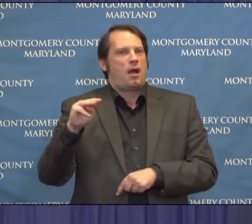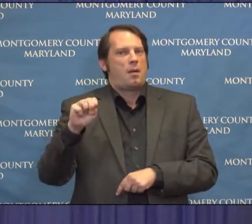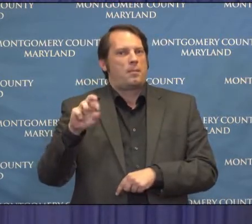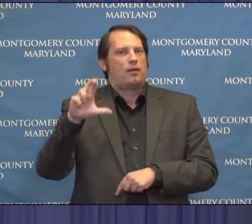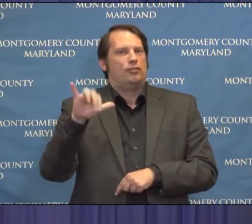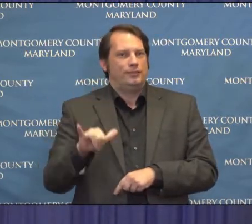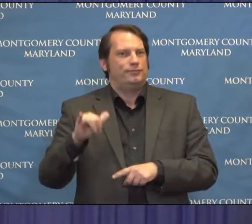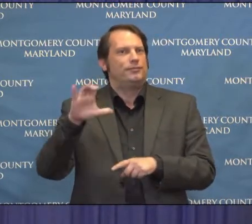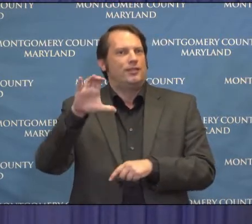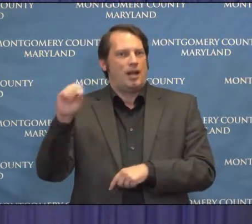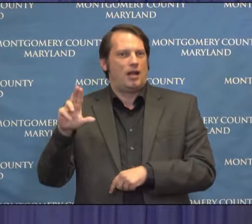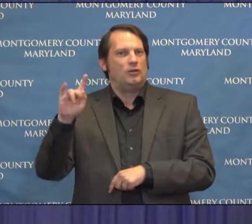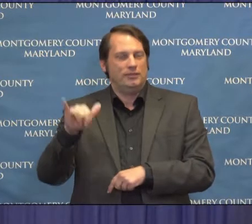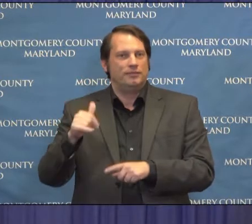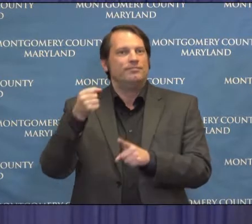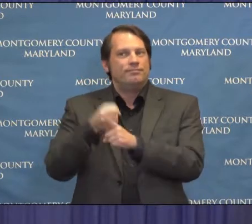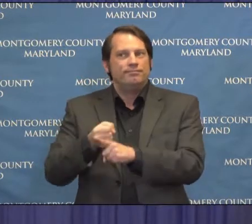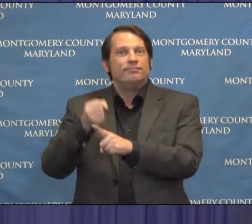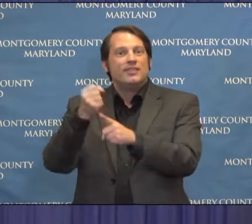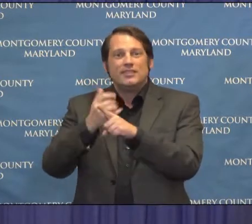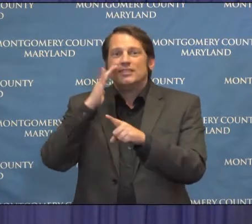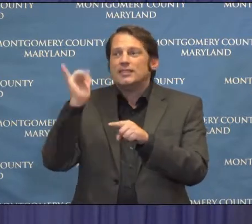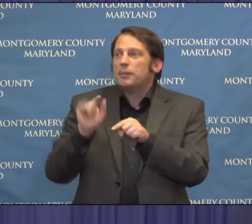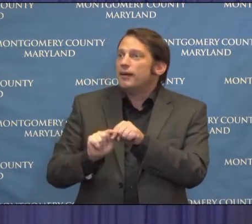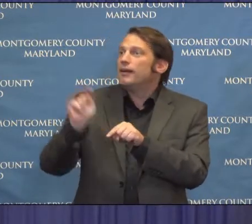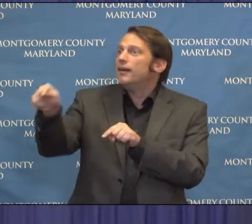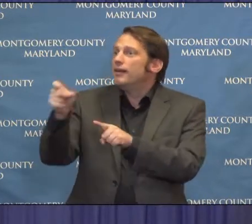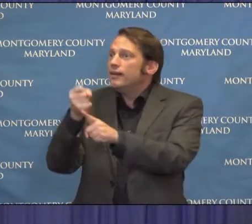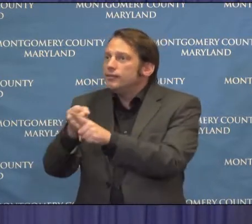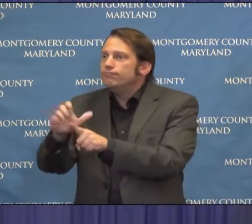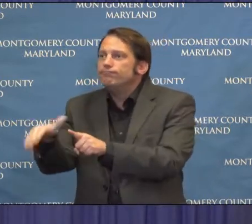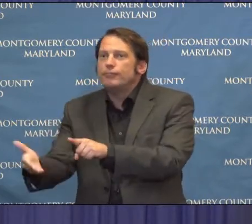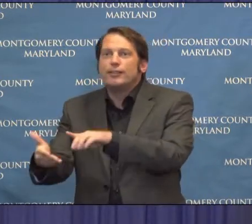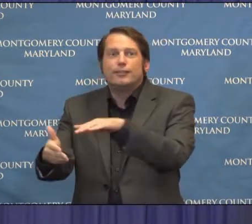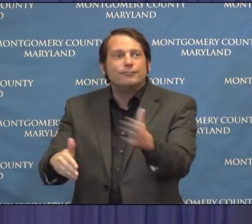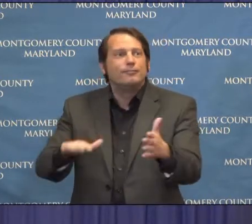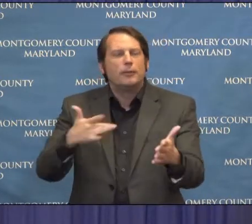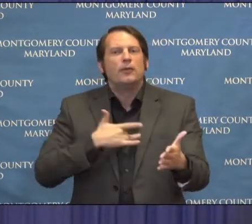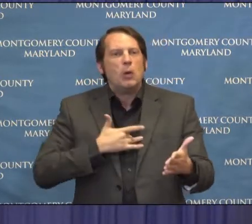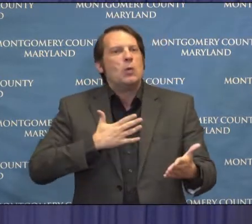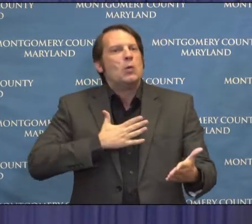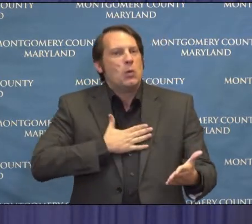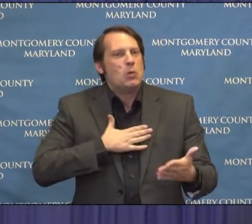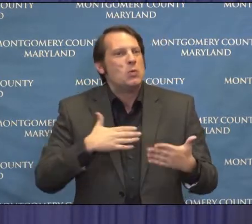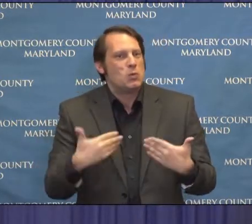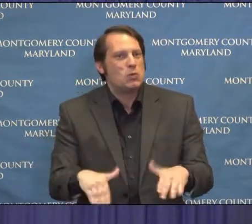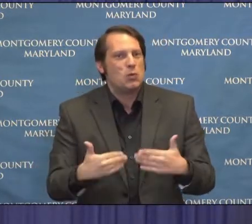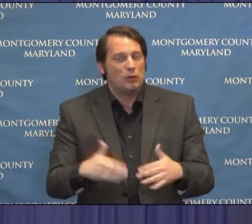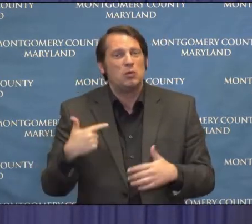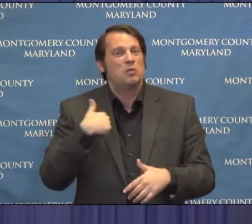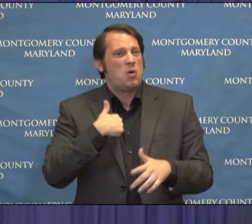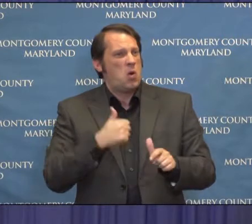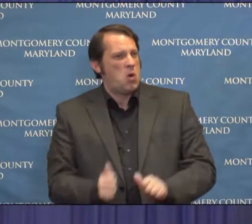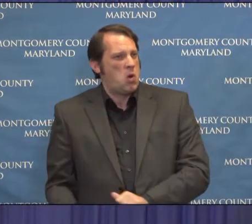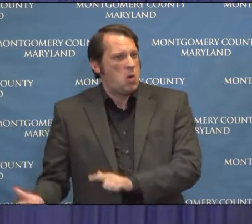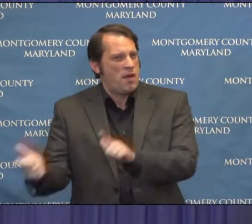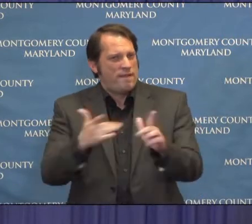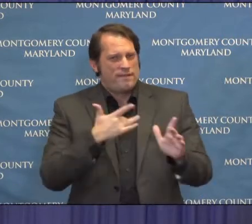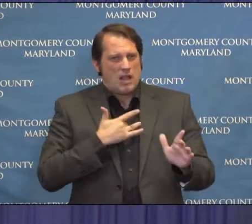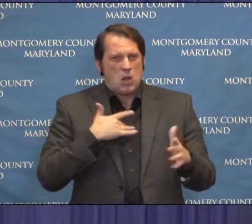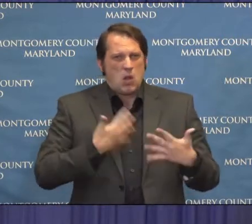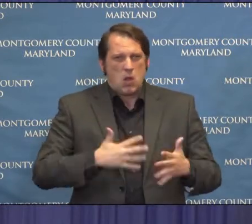just want to convey that, you know, we all share in this sense of loss for not just Michael, but for everybody else